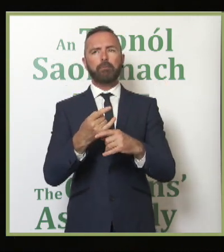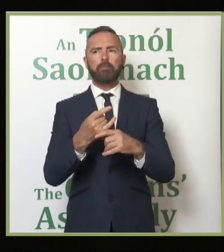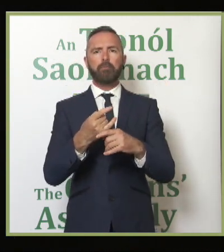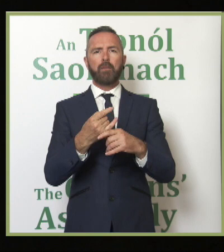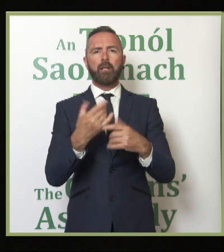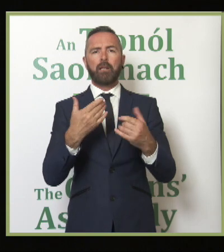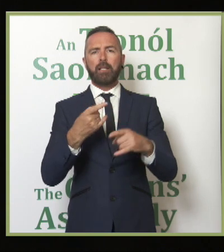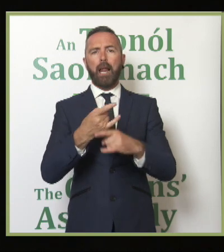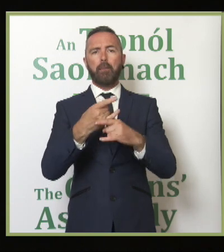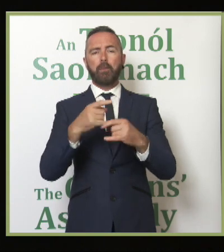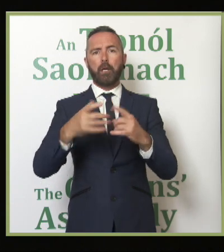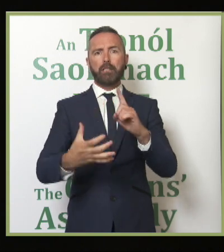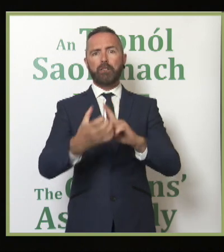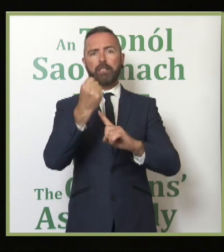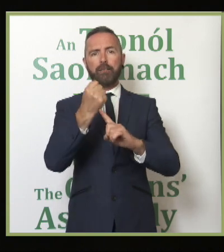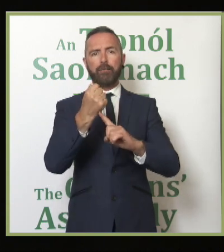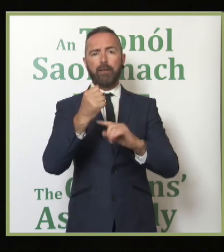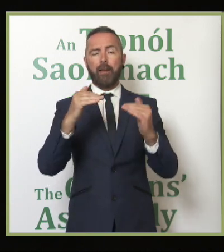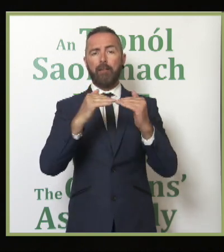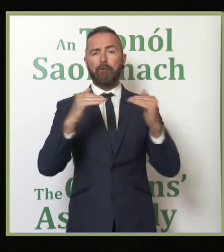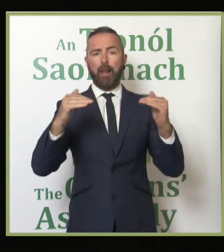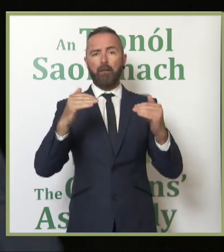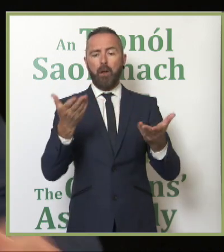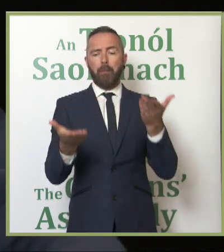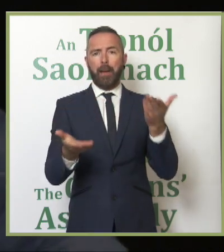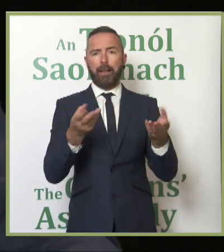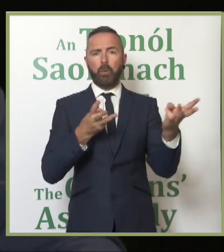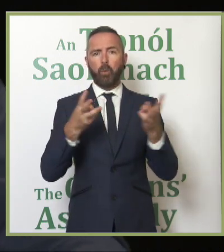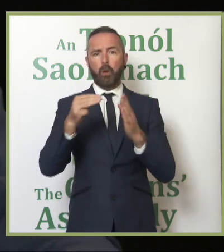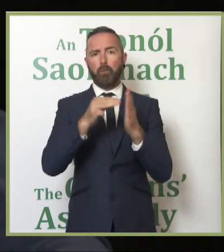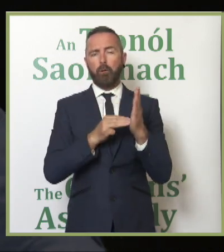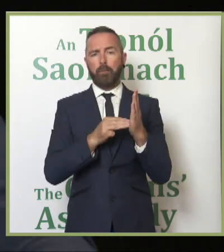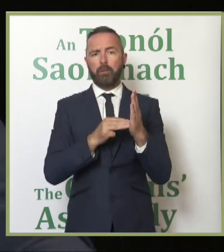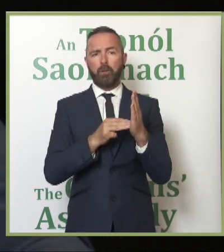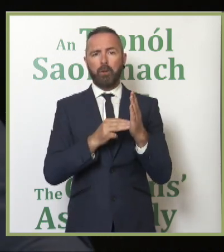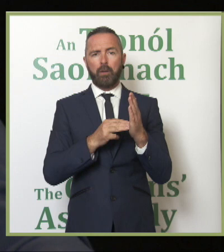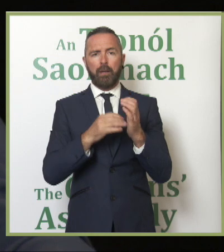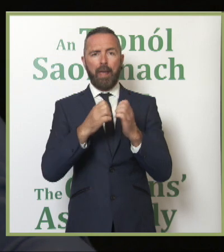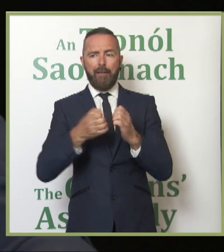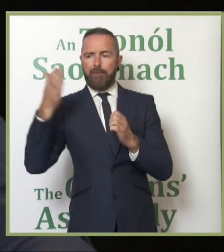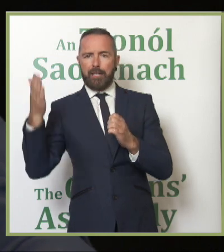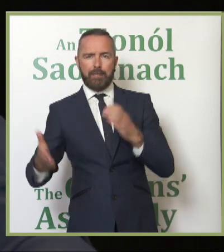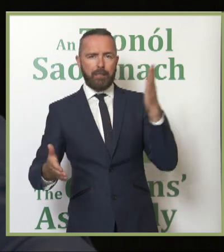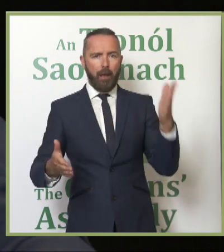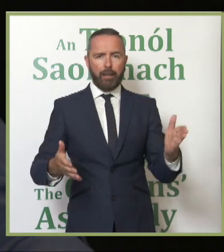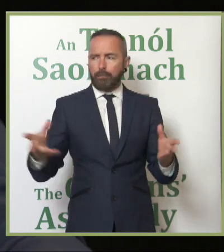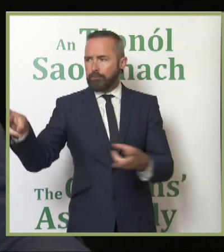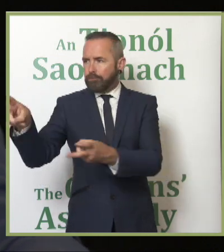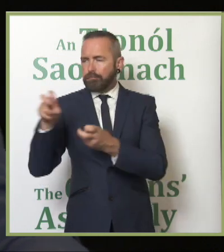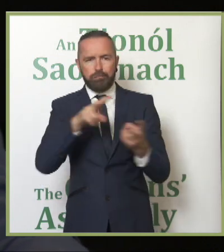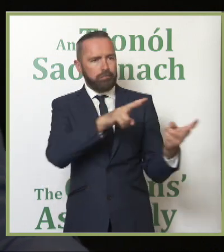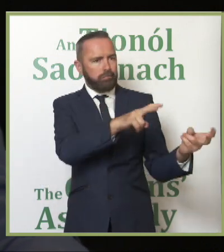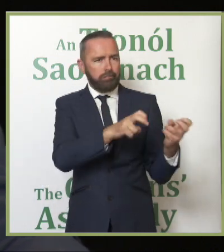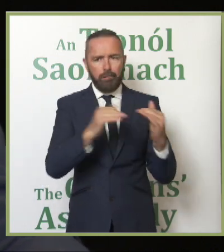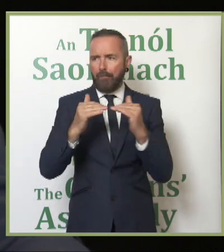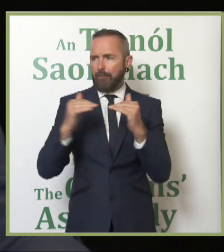achieve all of the time, which is a fair and balanced work programme, where every side of the argument is given fair